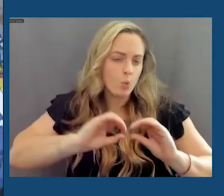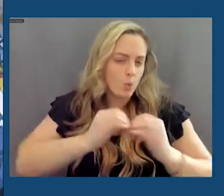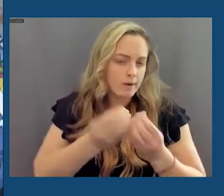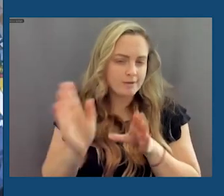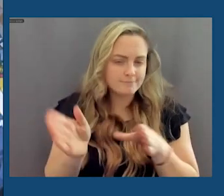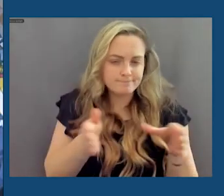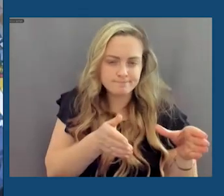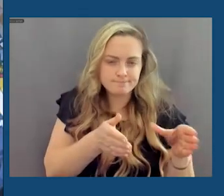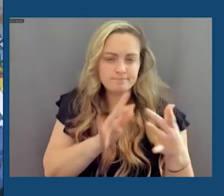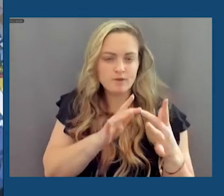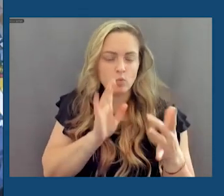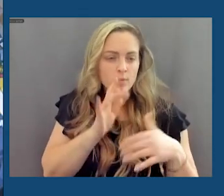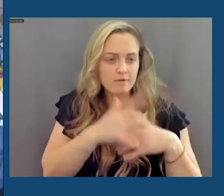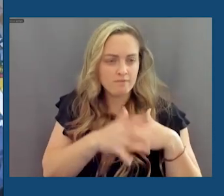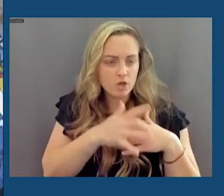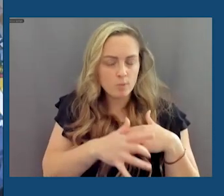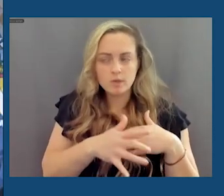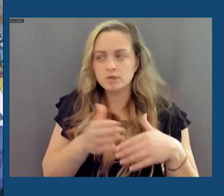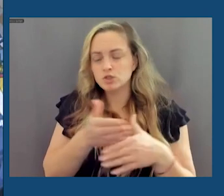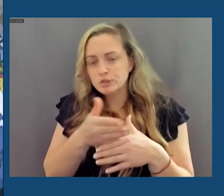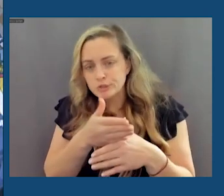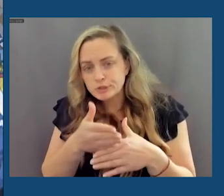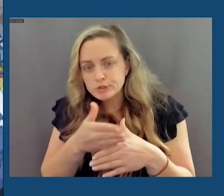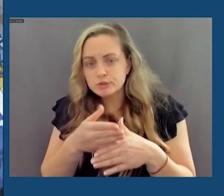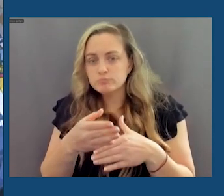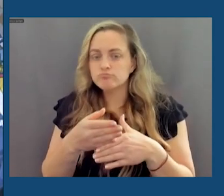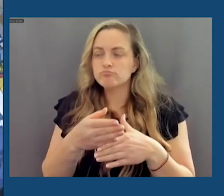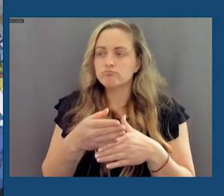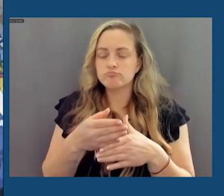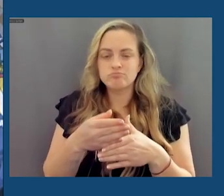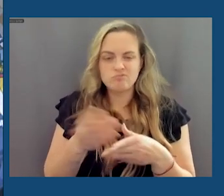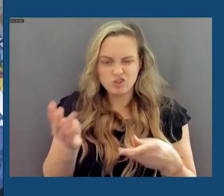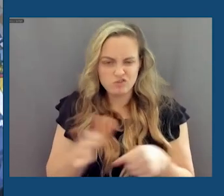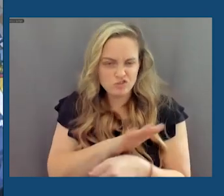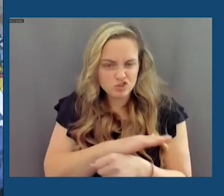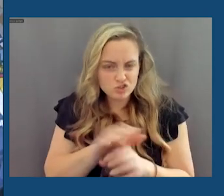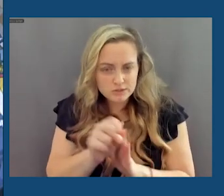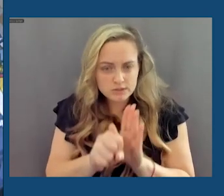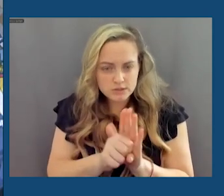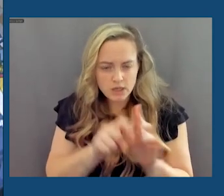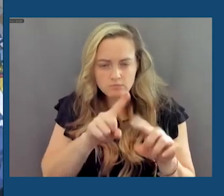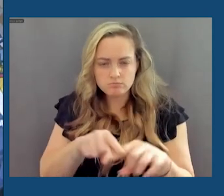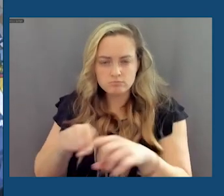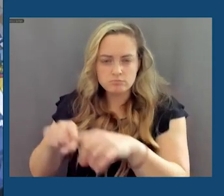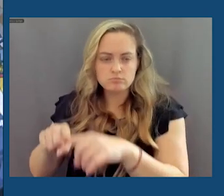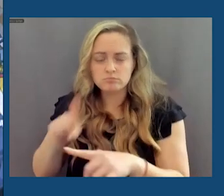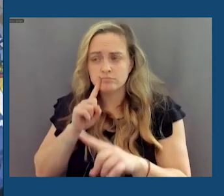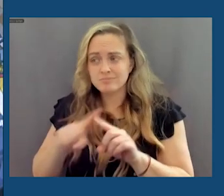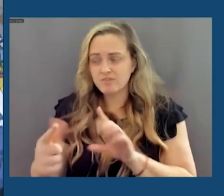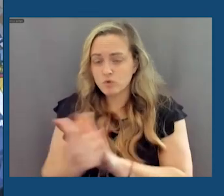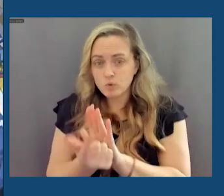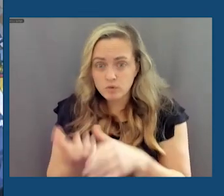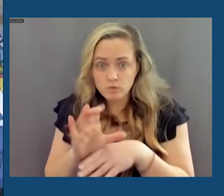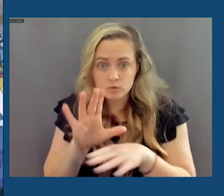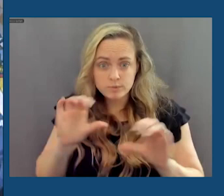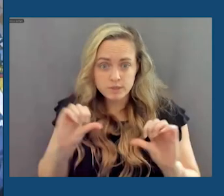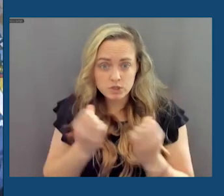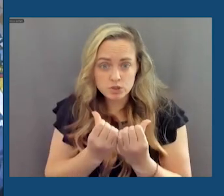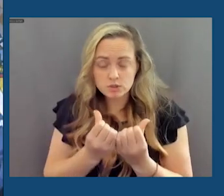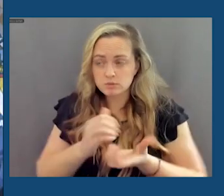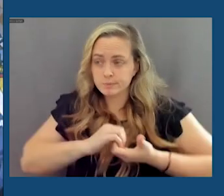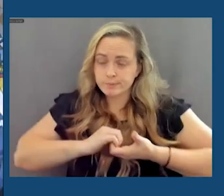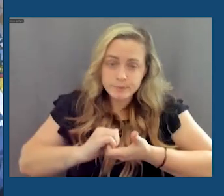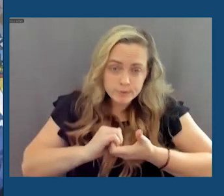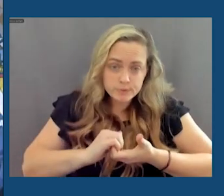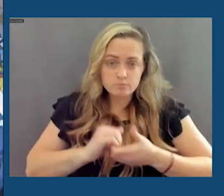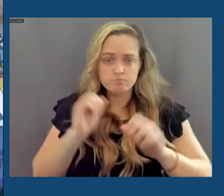that available, we'll share it on a statewide basis, and that's to all law enforcement agencies, partners, so that we